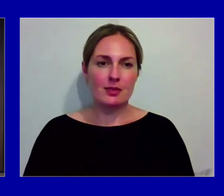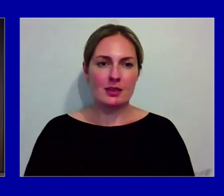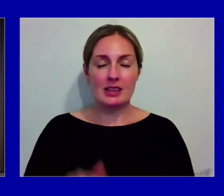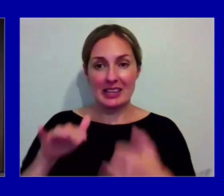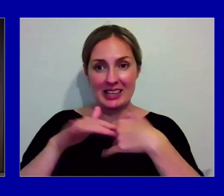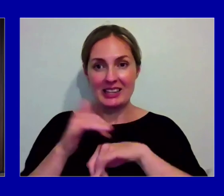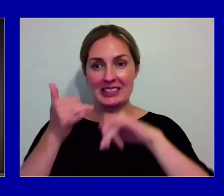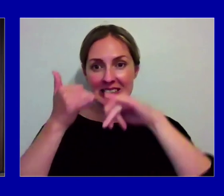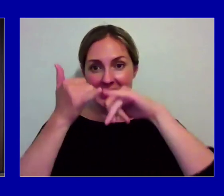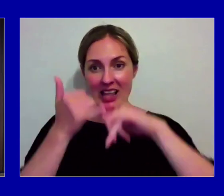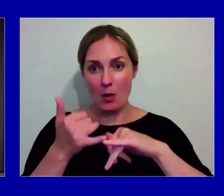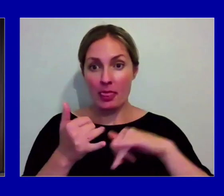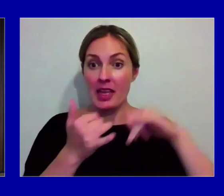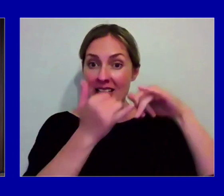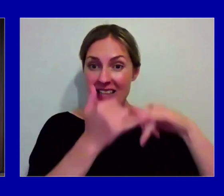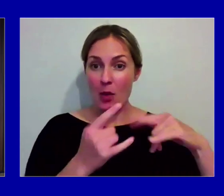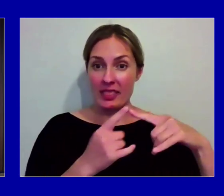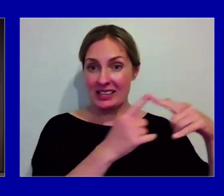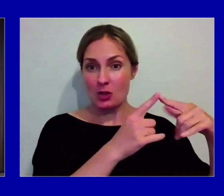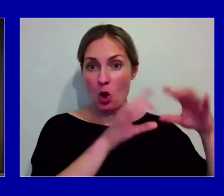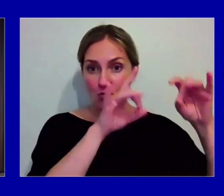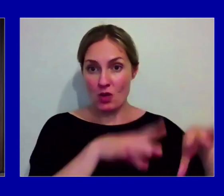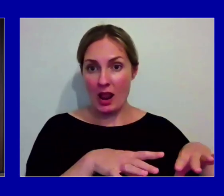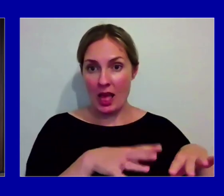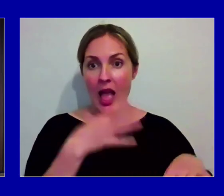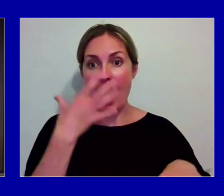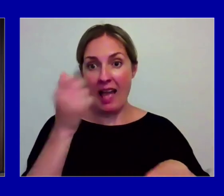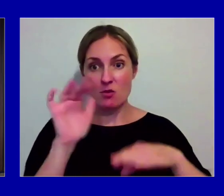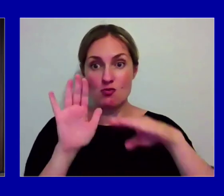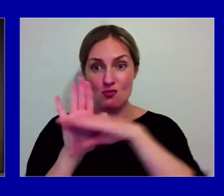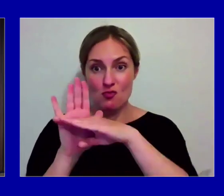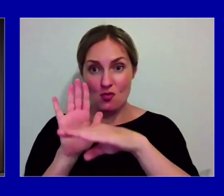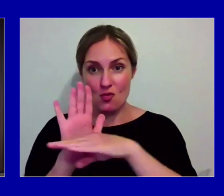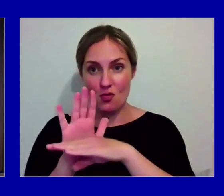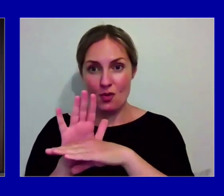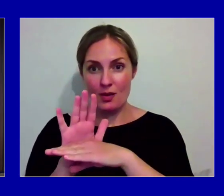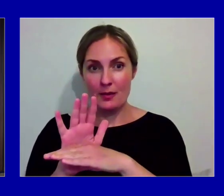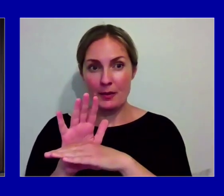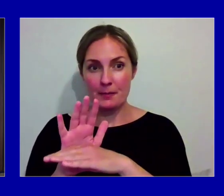um, that's a rule. Uh, if you can't walk through it, put it out.